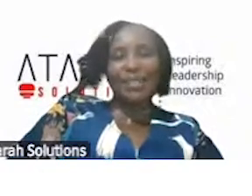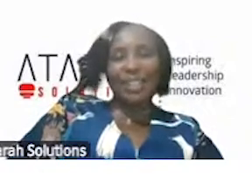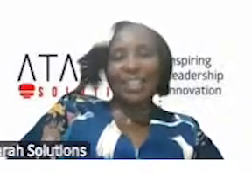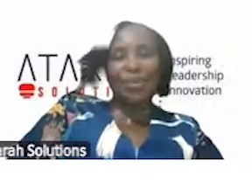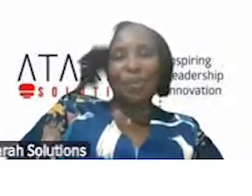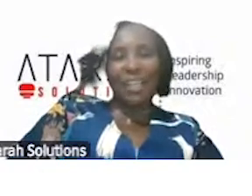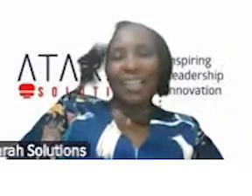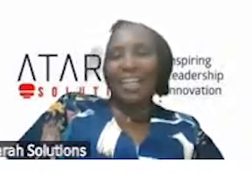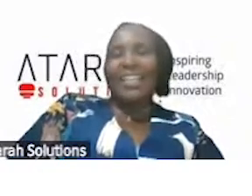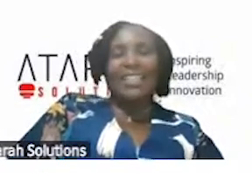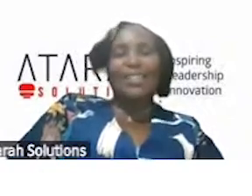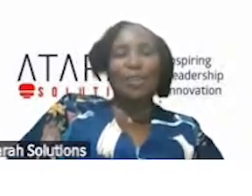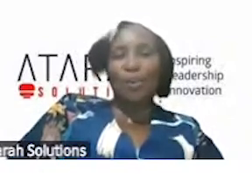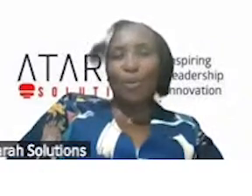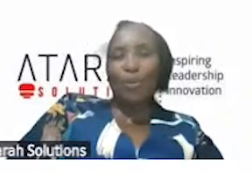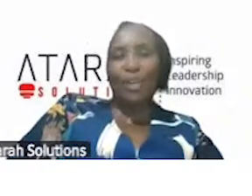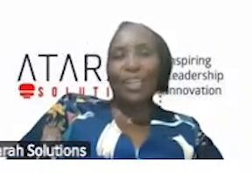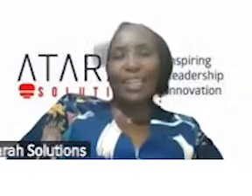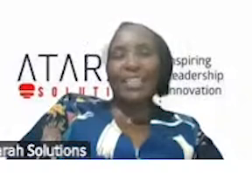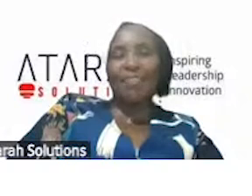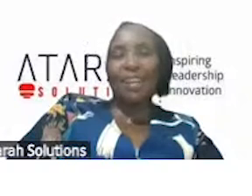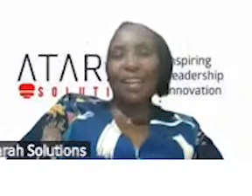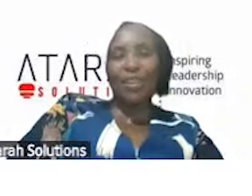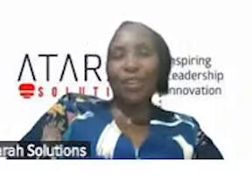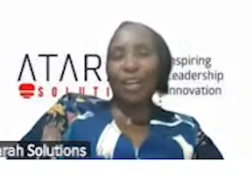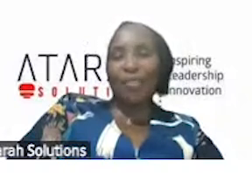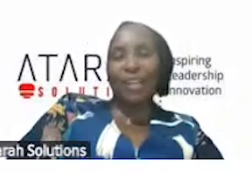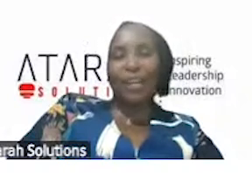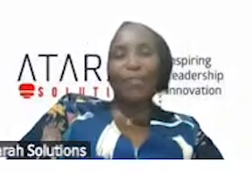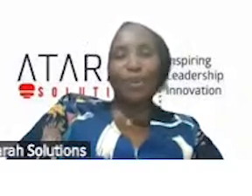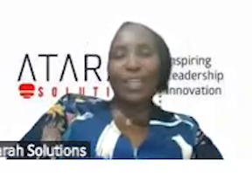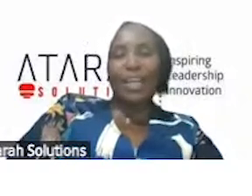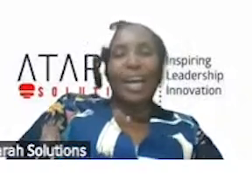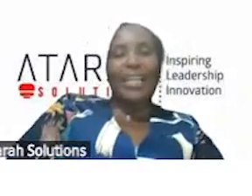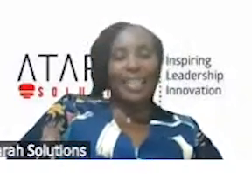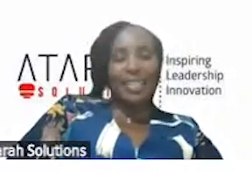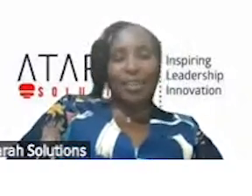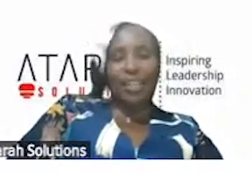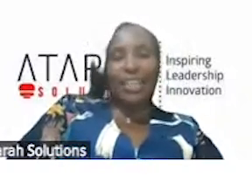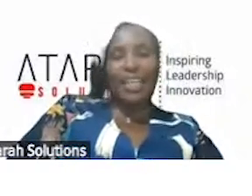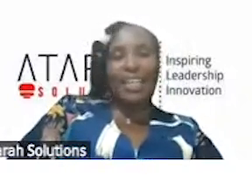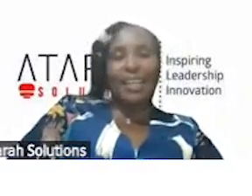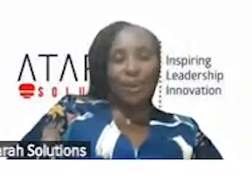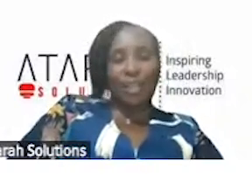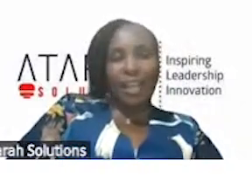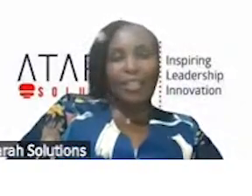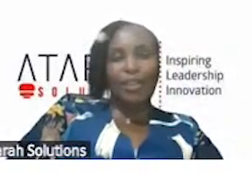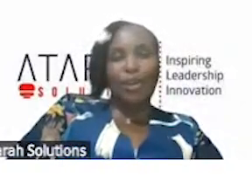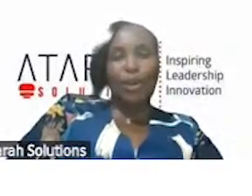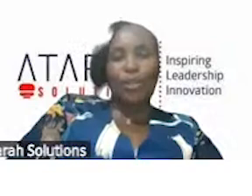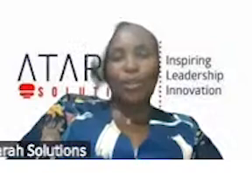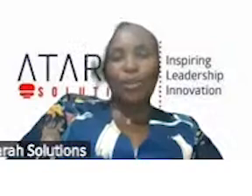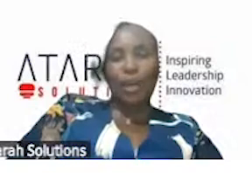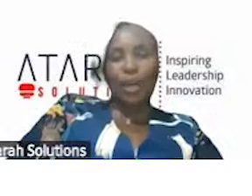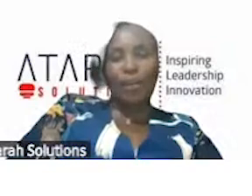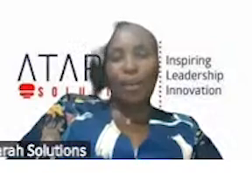at Sotet Kinyumbani. It is so beautiful. They serve natural African food. This is located in Nanyuki, as on your